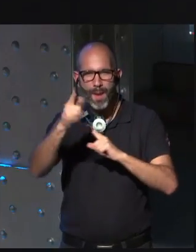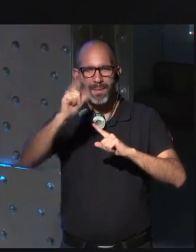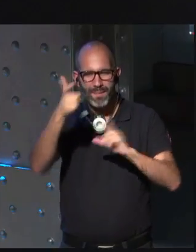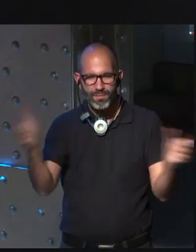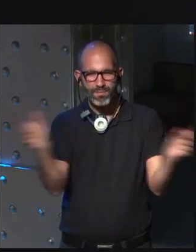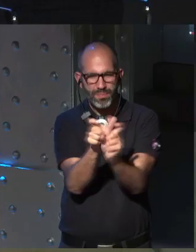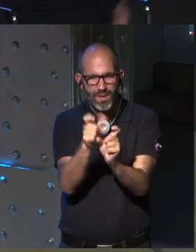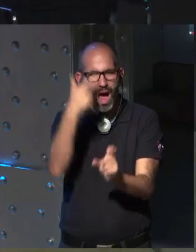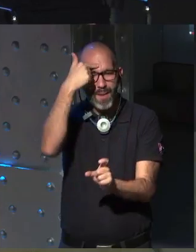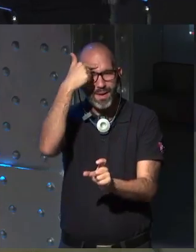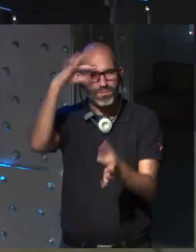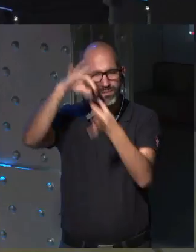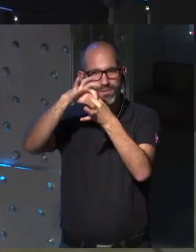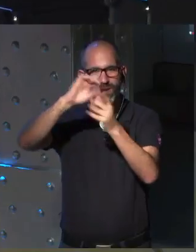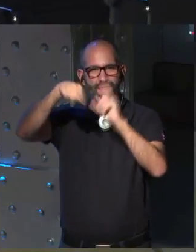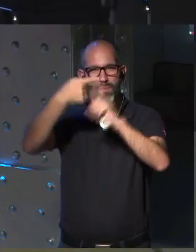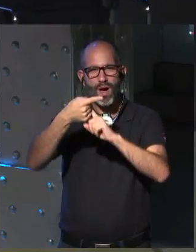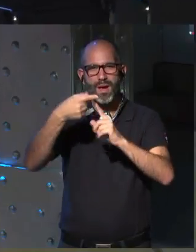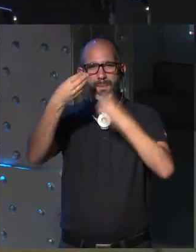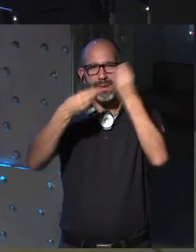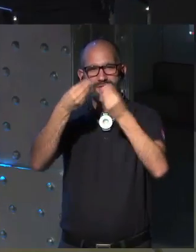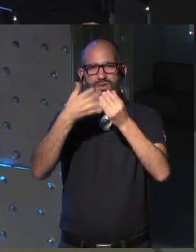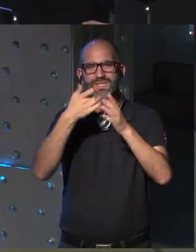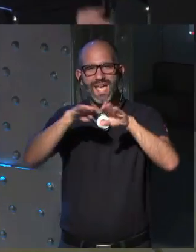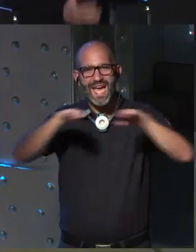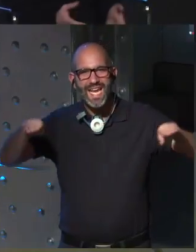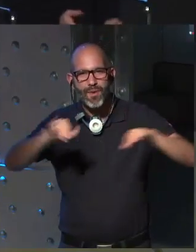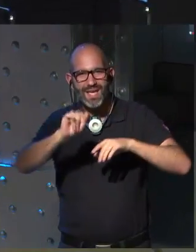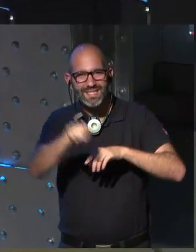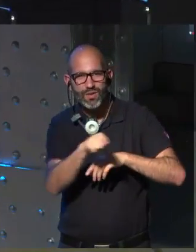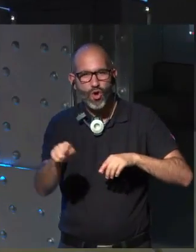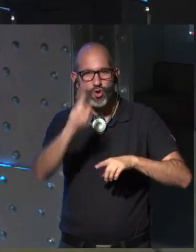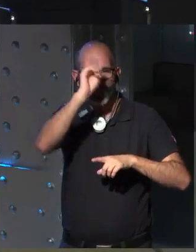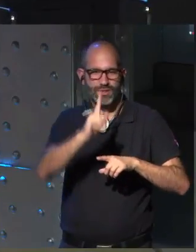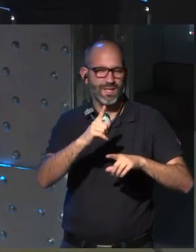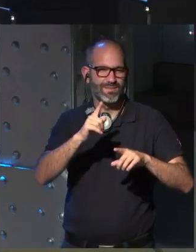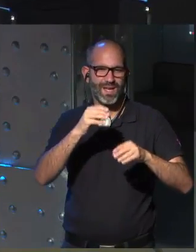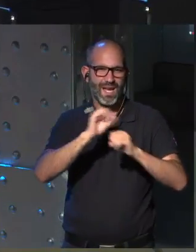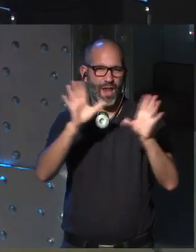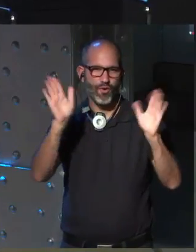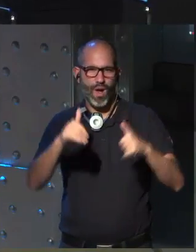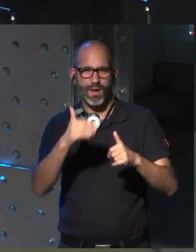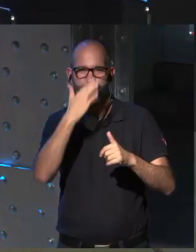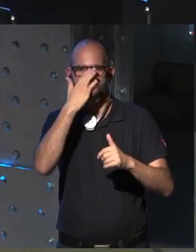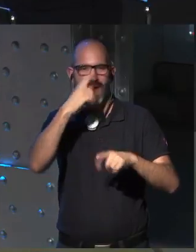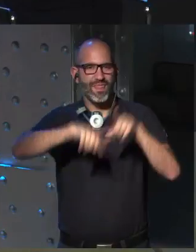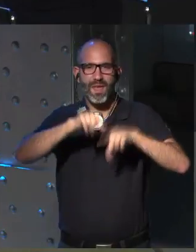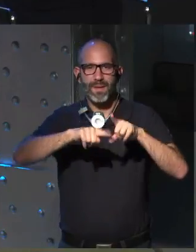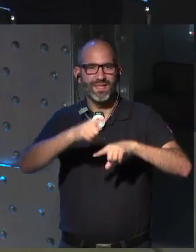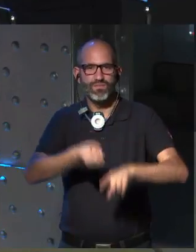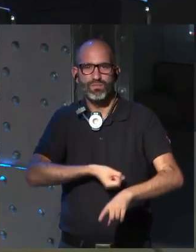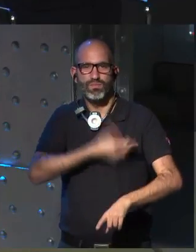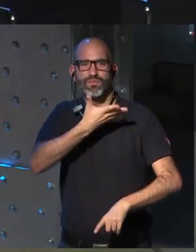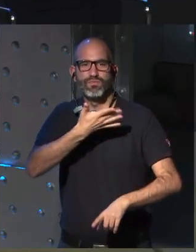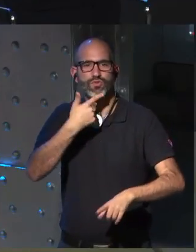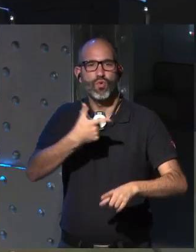this after we create music. But I don't think we will reach a balance, or a clear balance, or a clear-cut situation